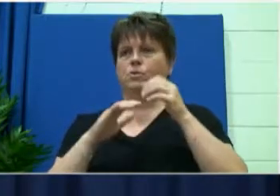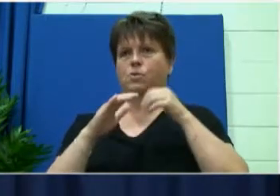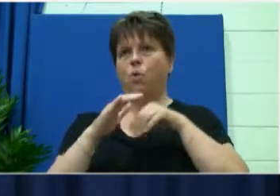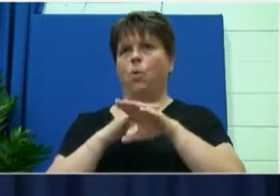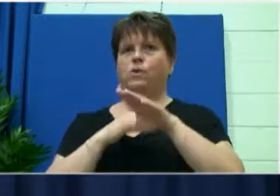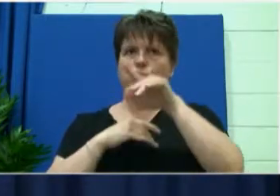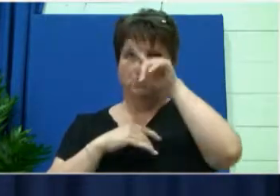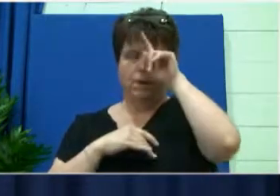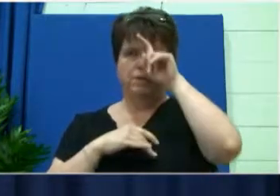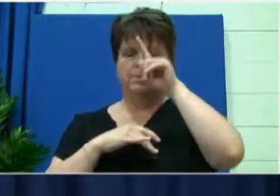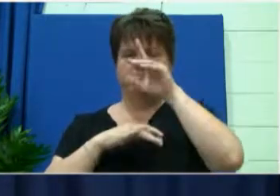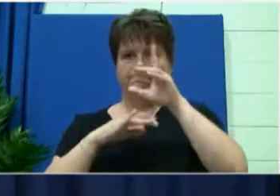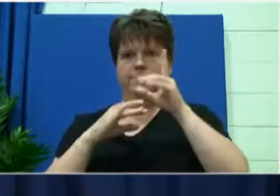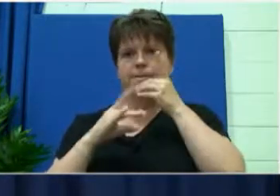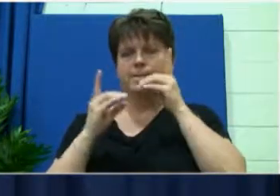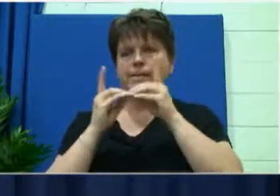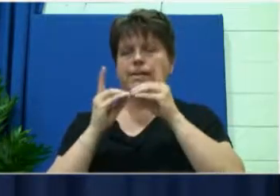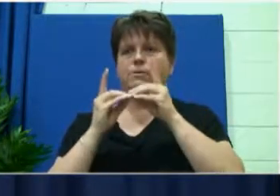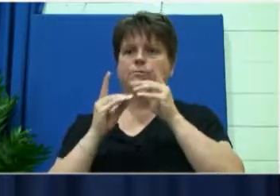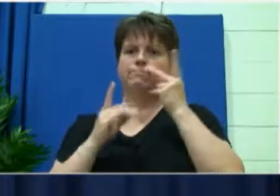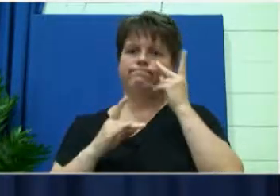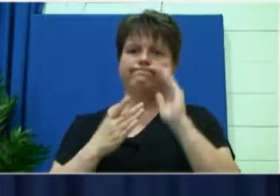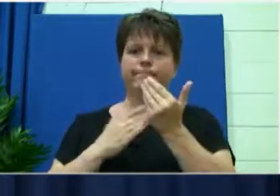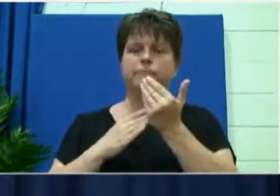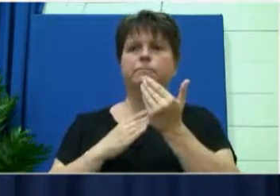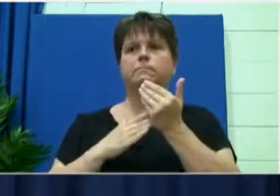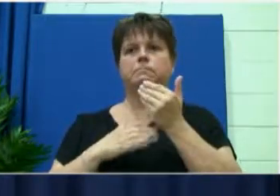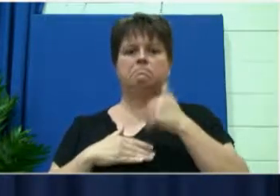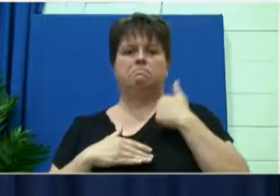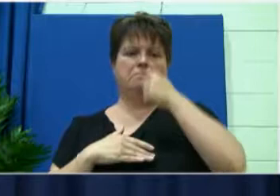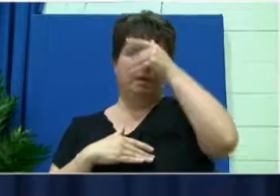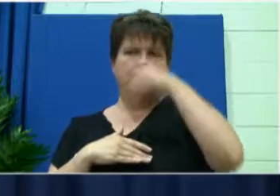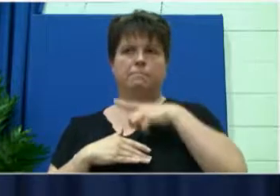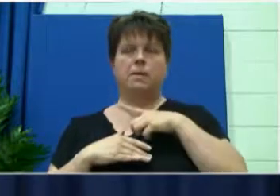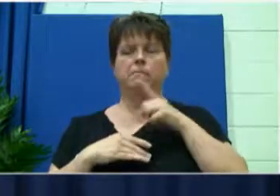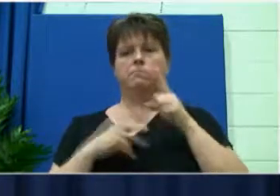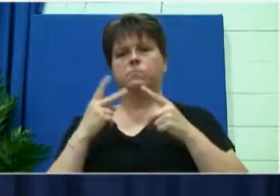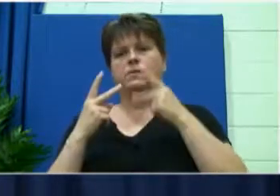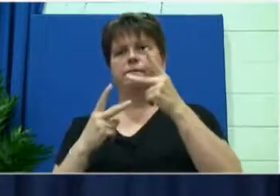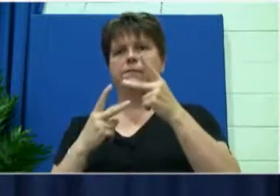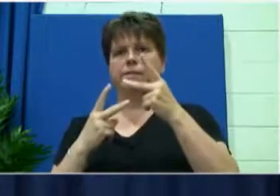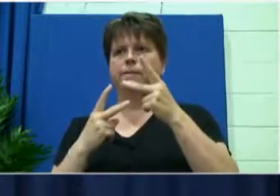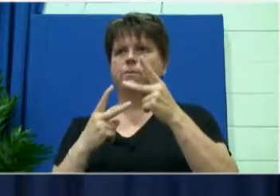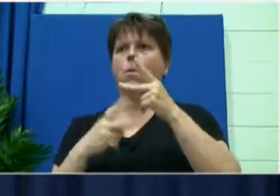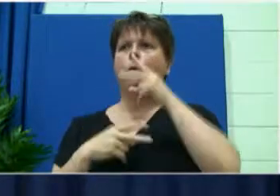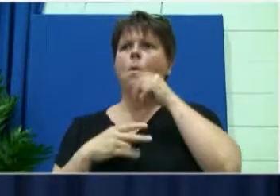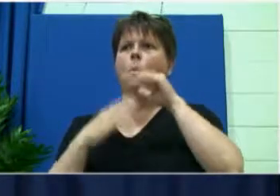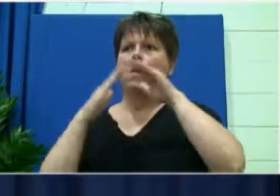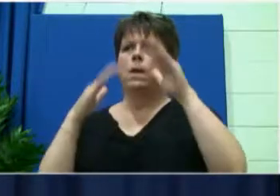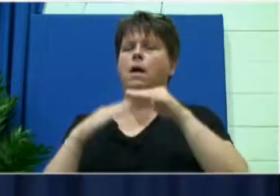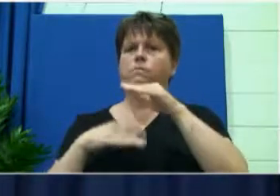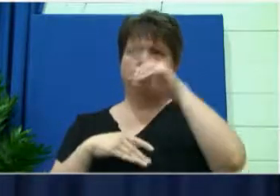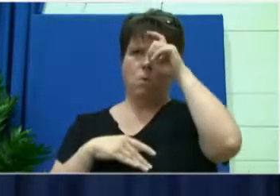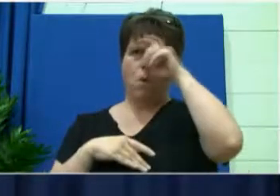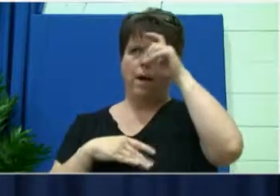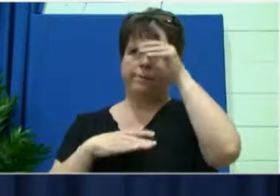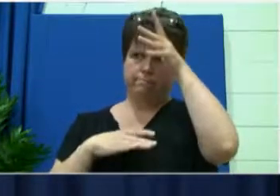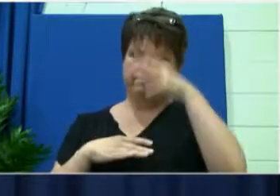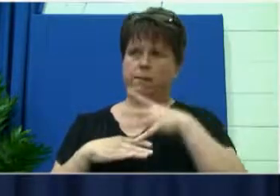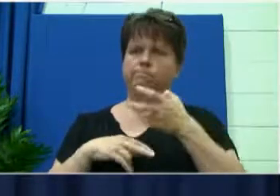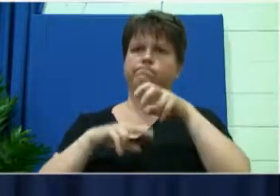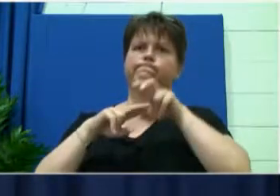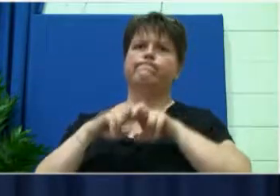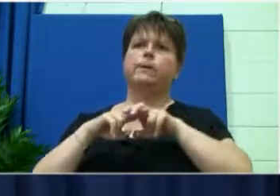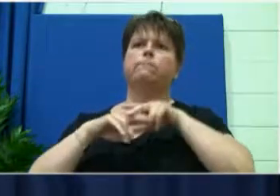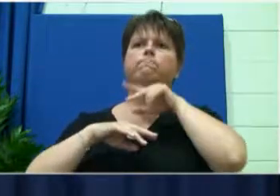Egypt. It seems that a certain young man came to visit the hermitage of an old wise man who was sitting